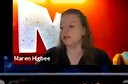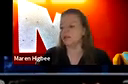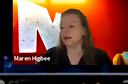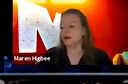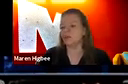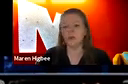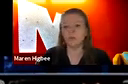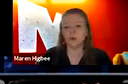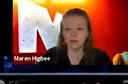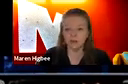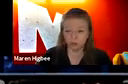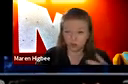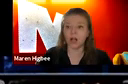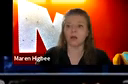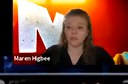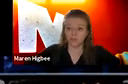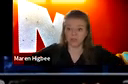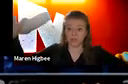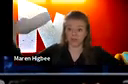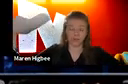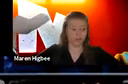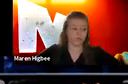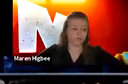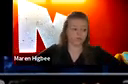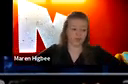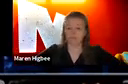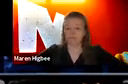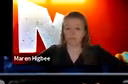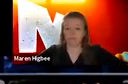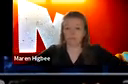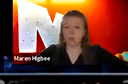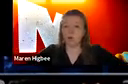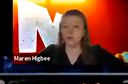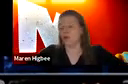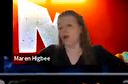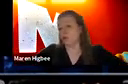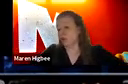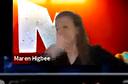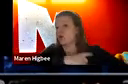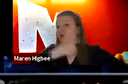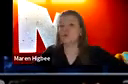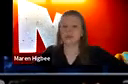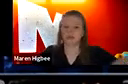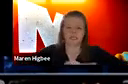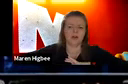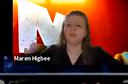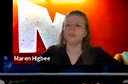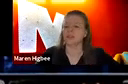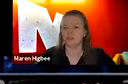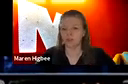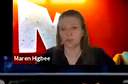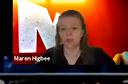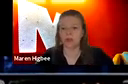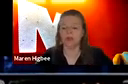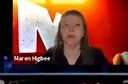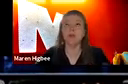we bring a truck, which is like a, a, a big old truck with a control room in it. That's got all the